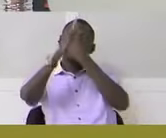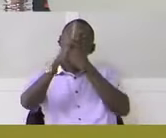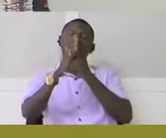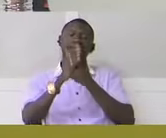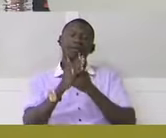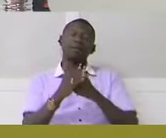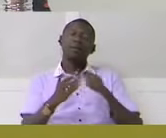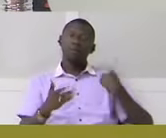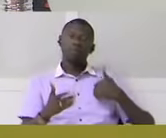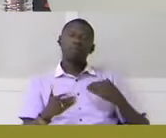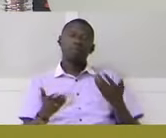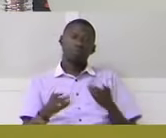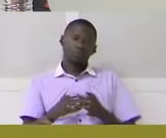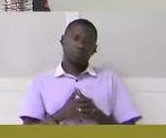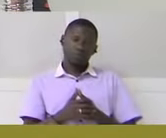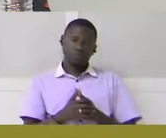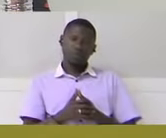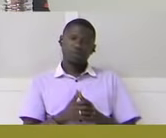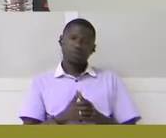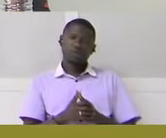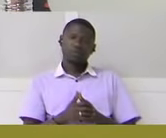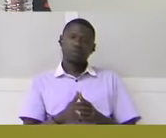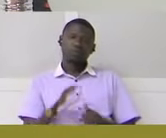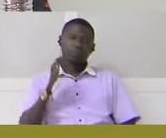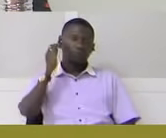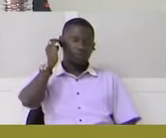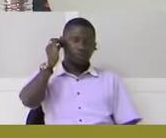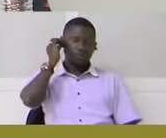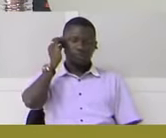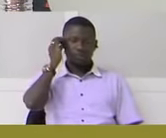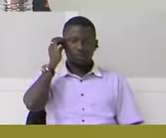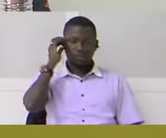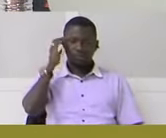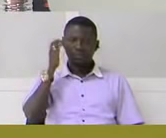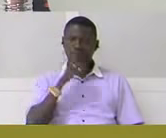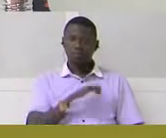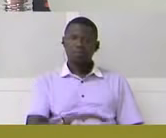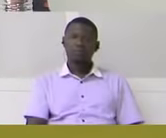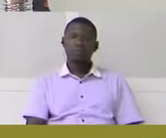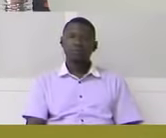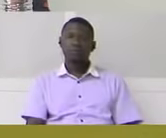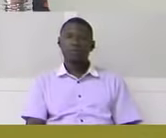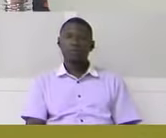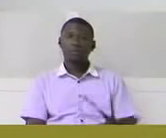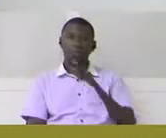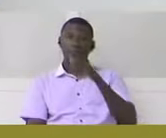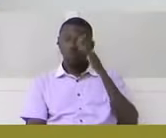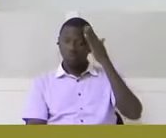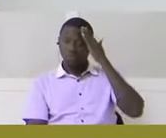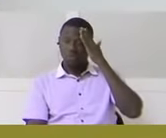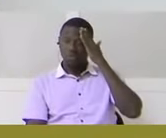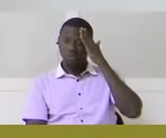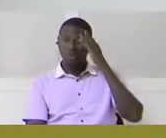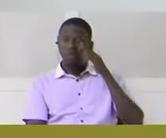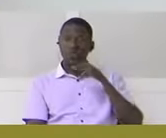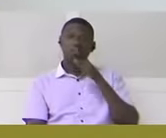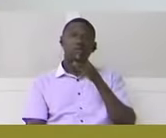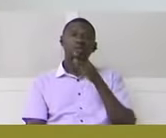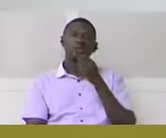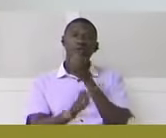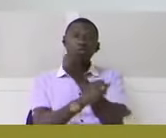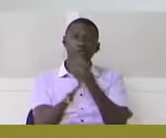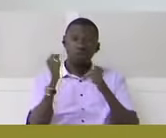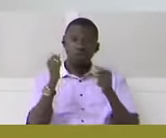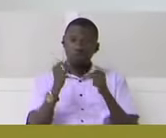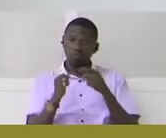la mulu, meni be convoy okono, ye modulu boing kans meni along ko bisloka. Are you aware of such situations?